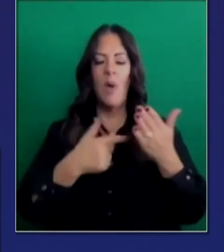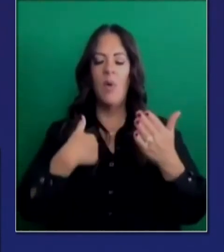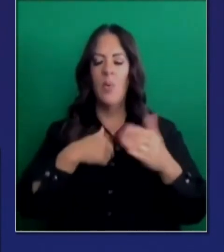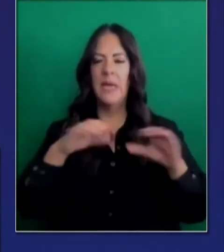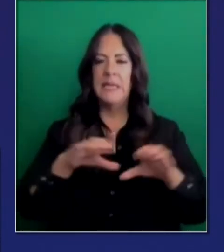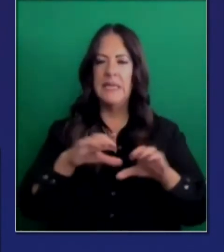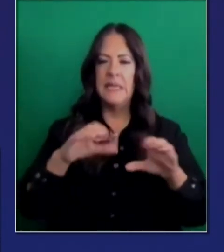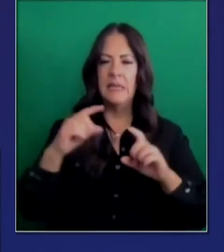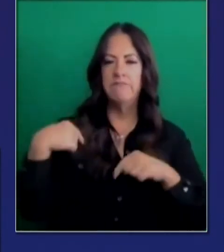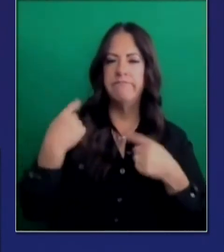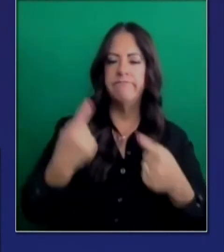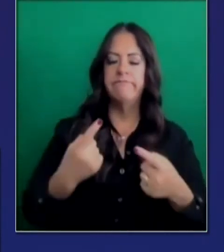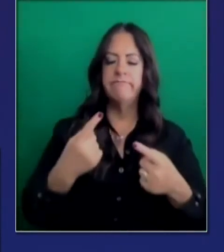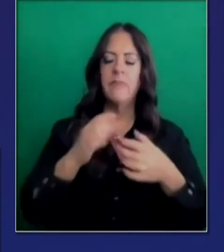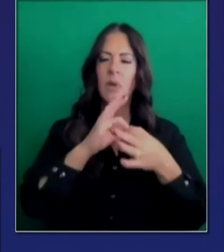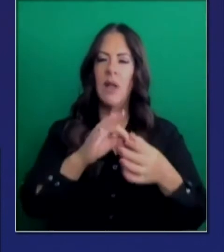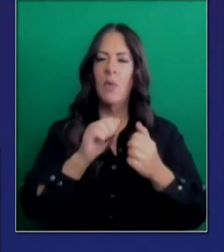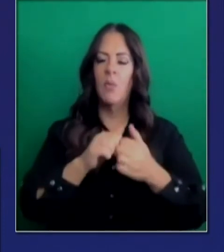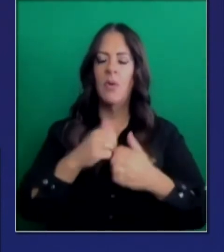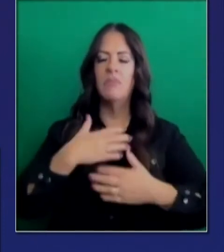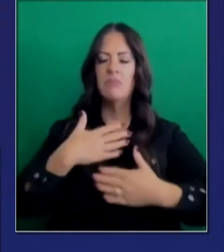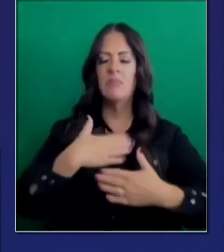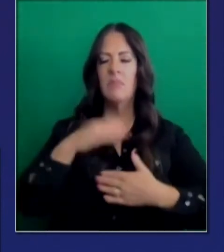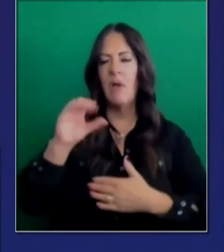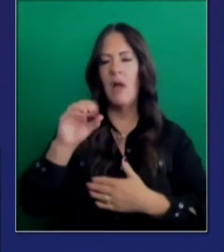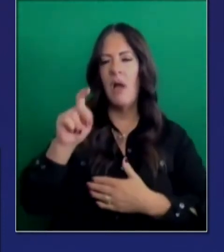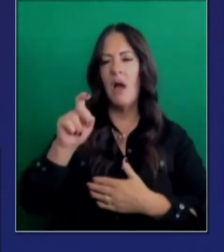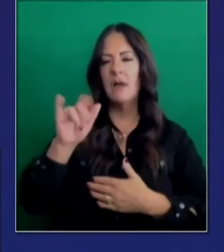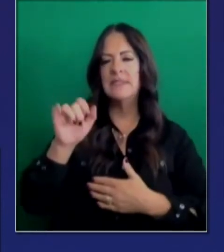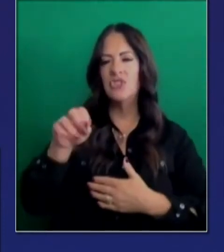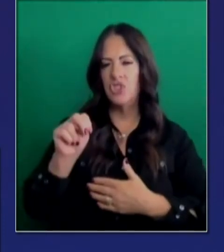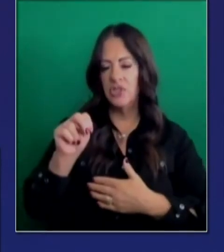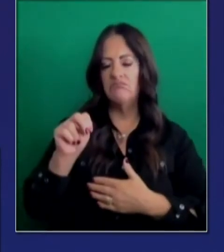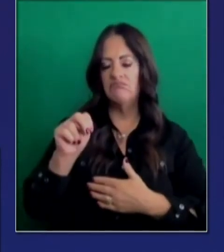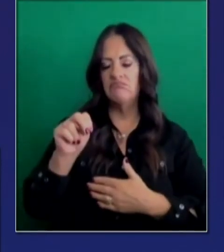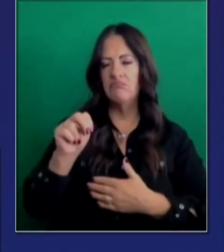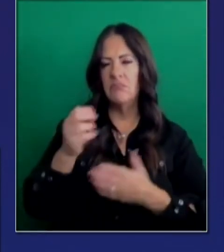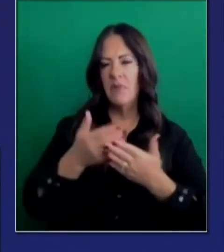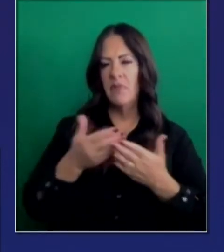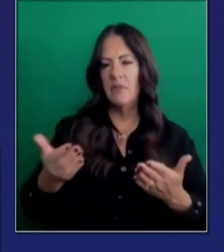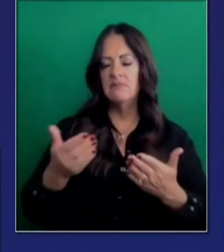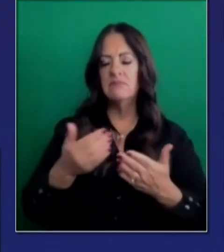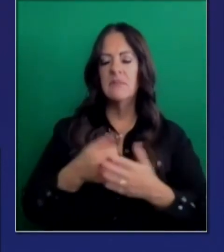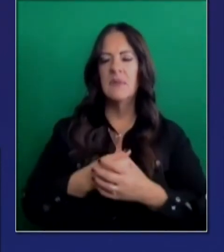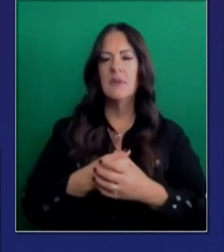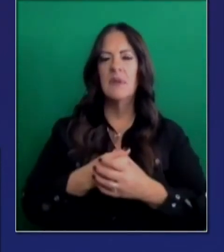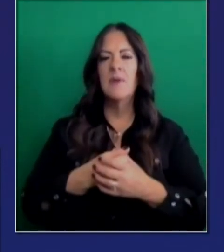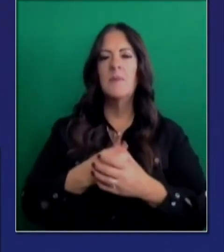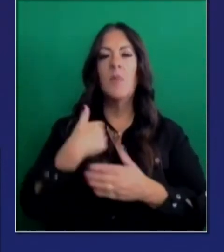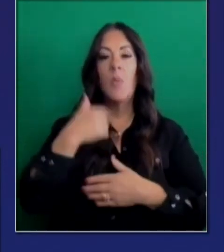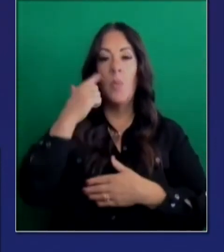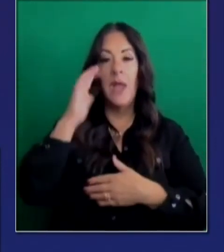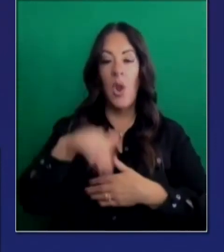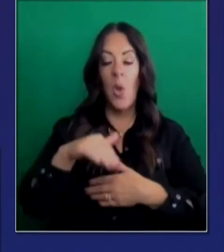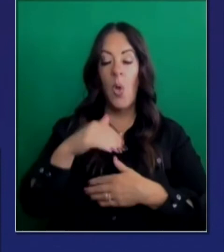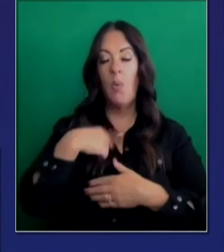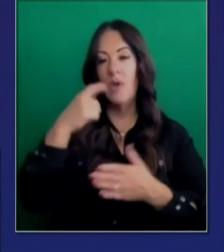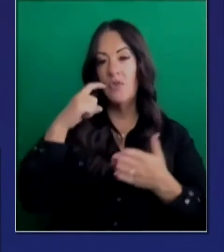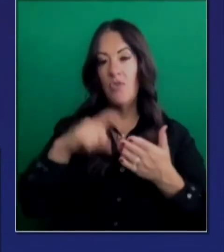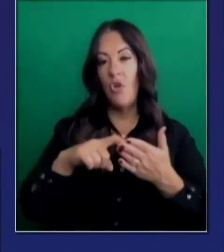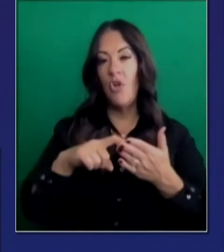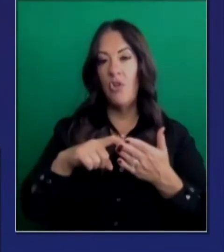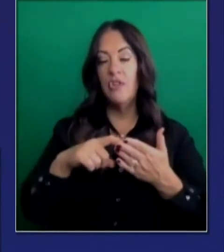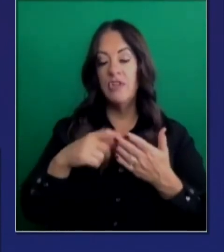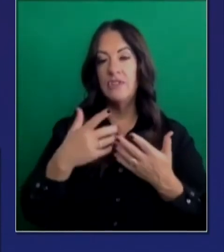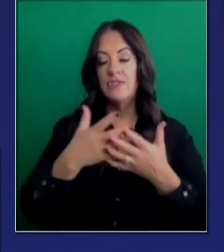that is not shared equally, meaning there are issues, and we are acknowledging, we acknowledge that, but